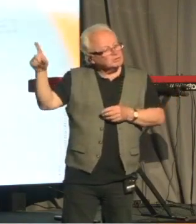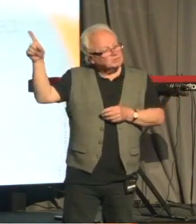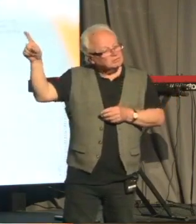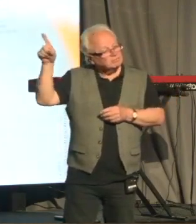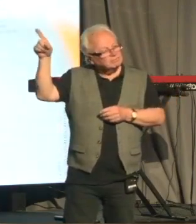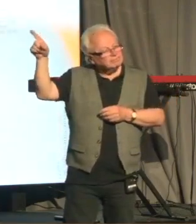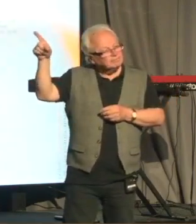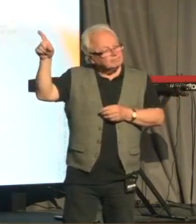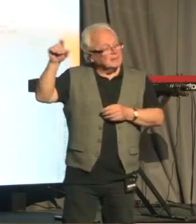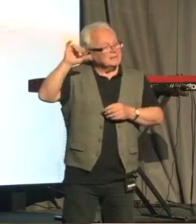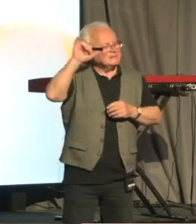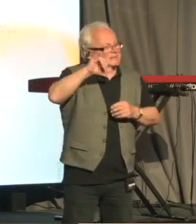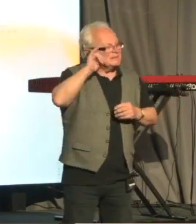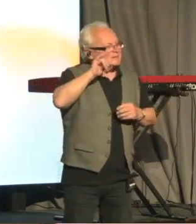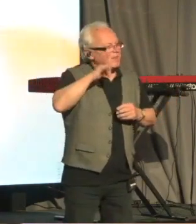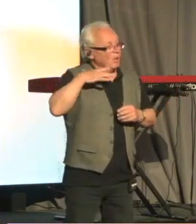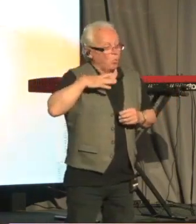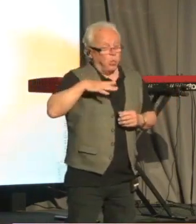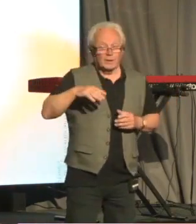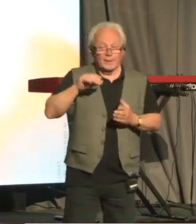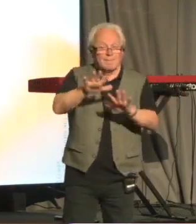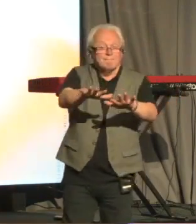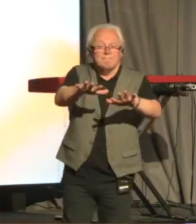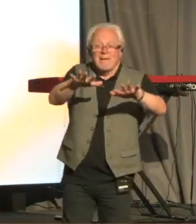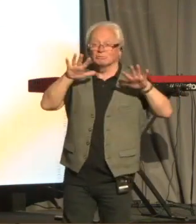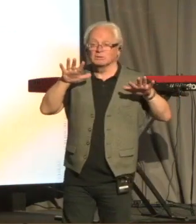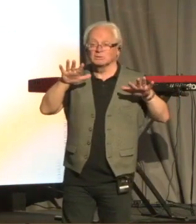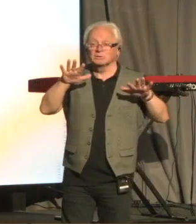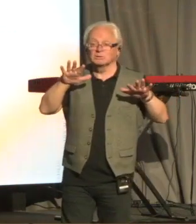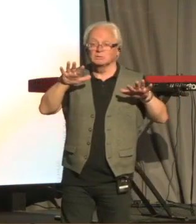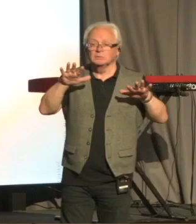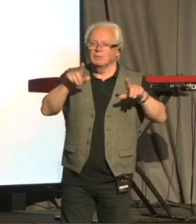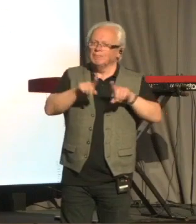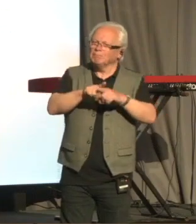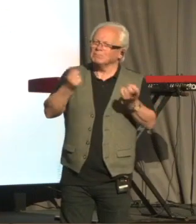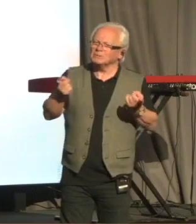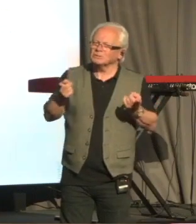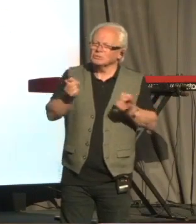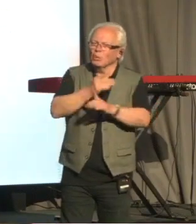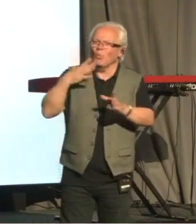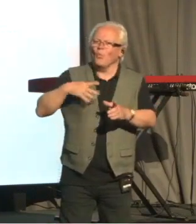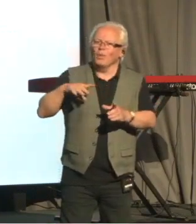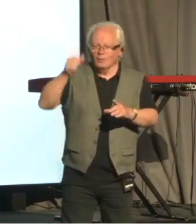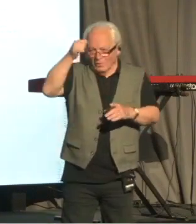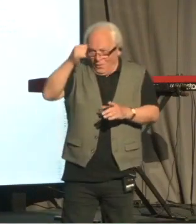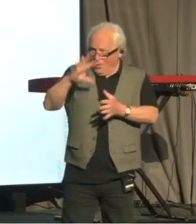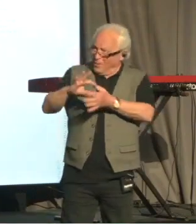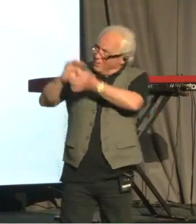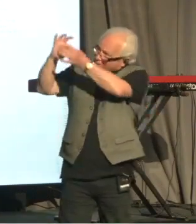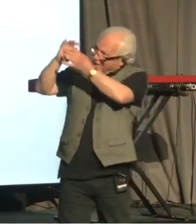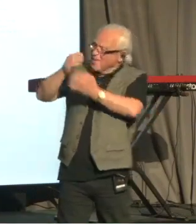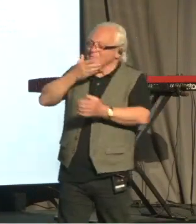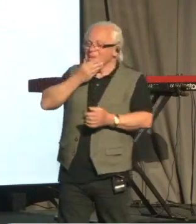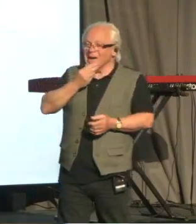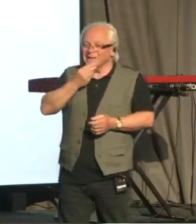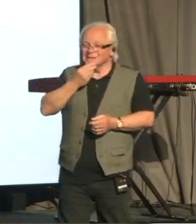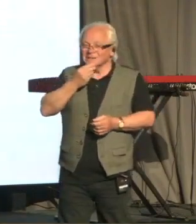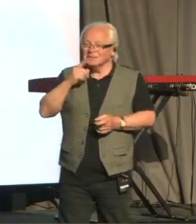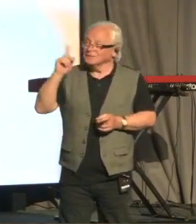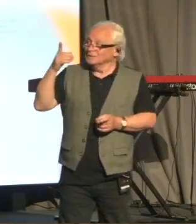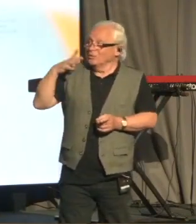And they want the miracle, but they don't want the man. And they want the crown, but I don't want the cross.